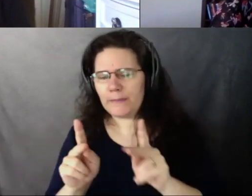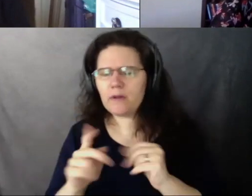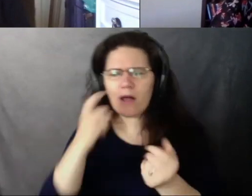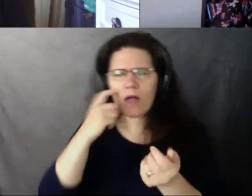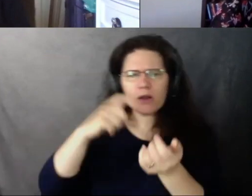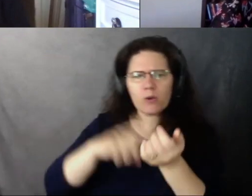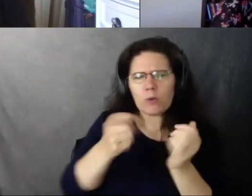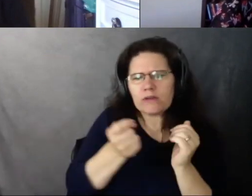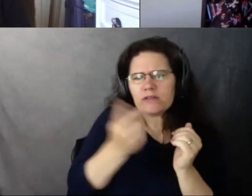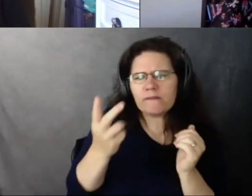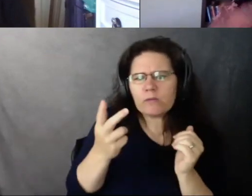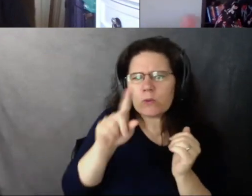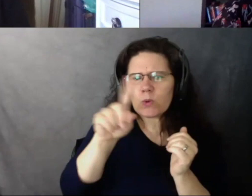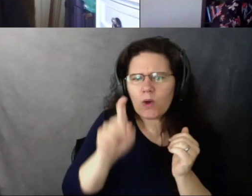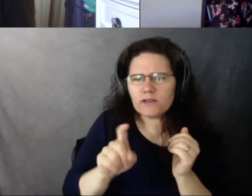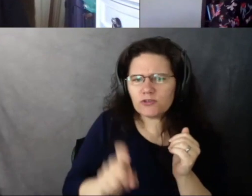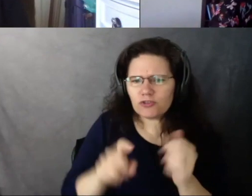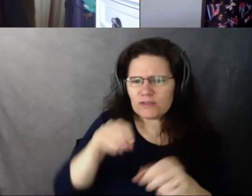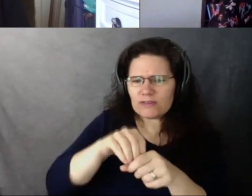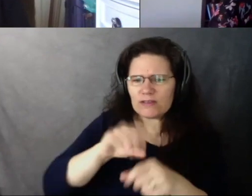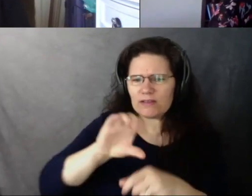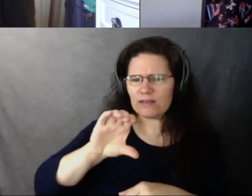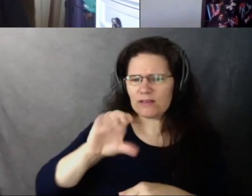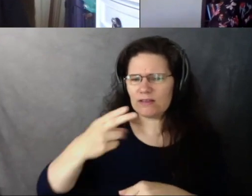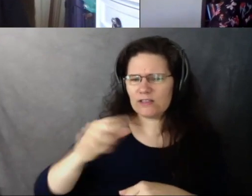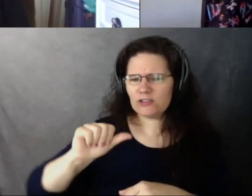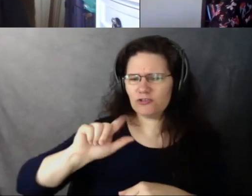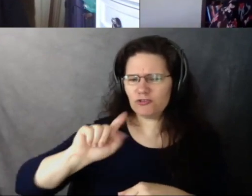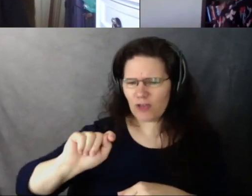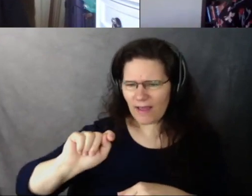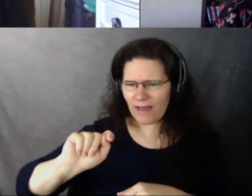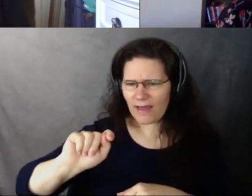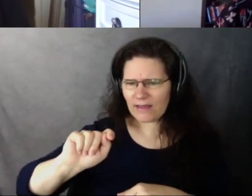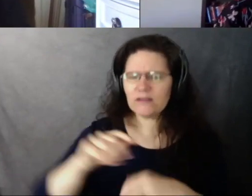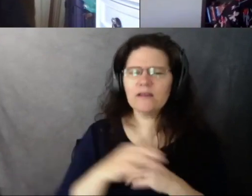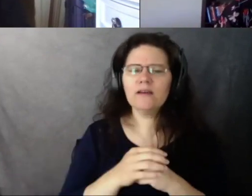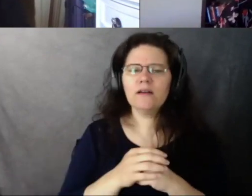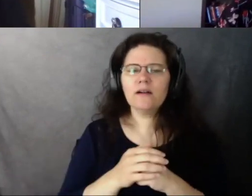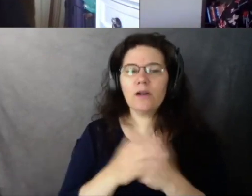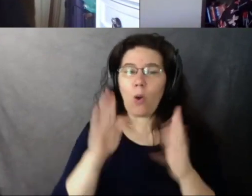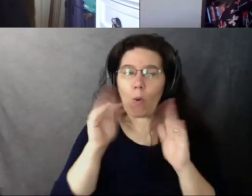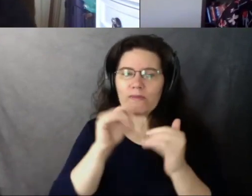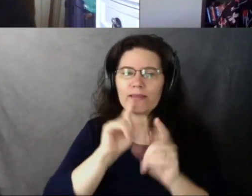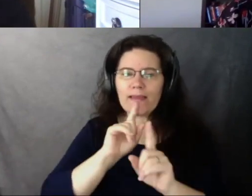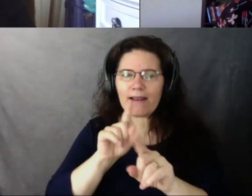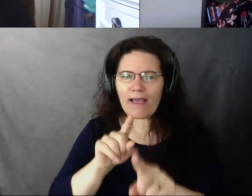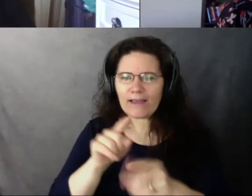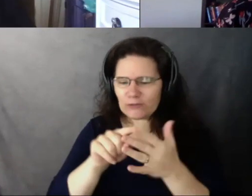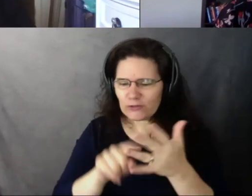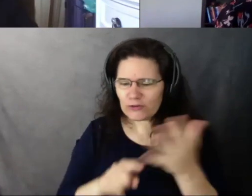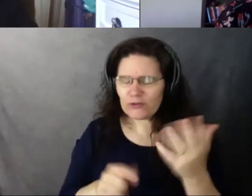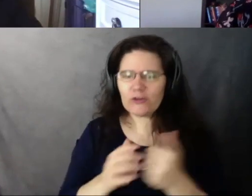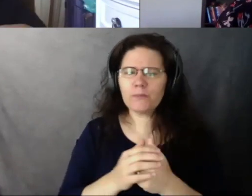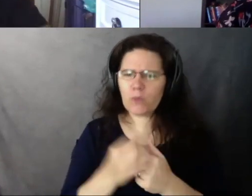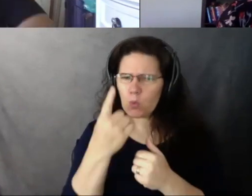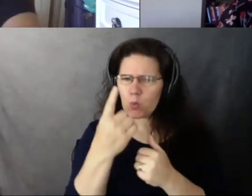webinar. But if not, we hopefully will address them later on. So one of the questions was